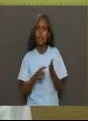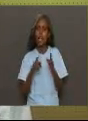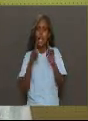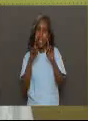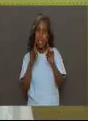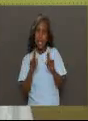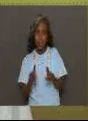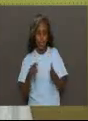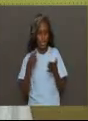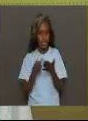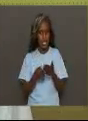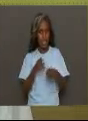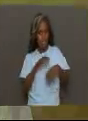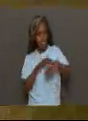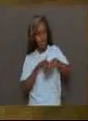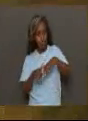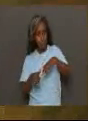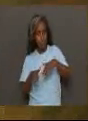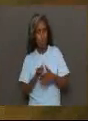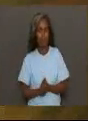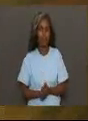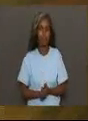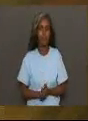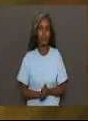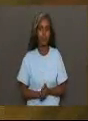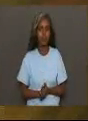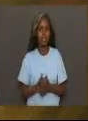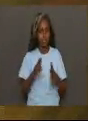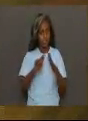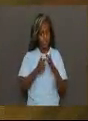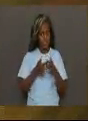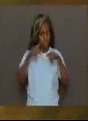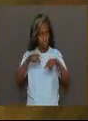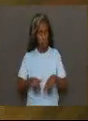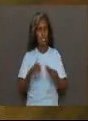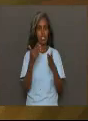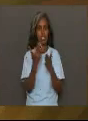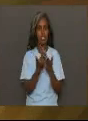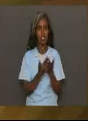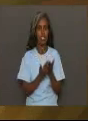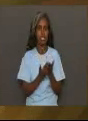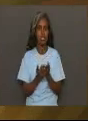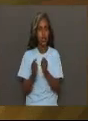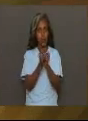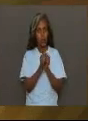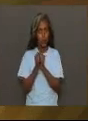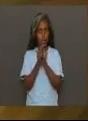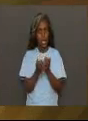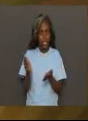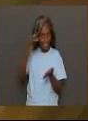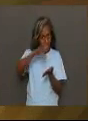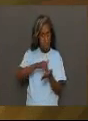examining their slopes. Let us start today's lesson with a